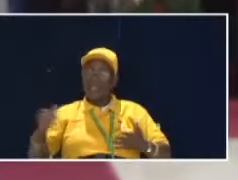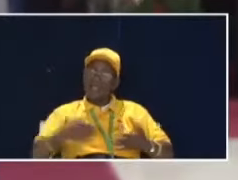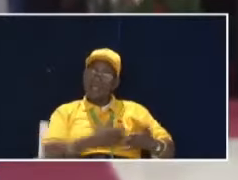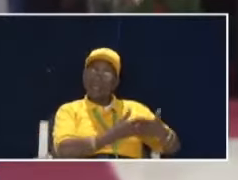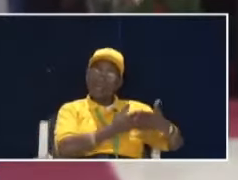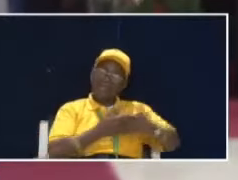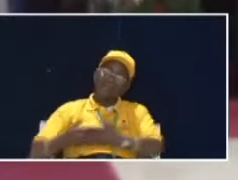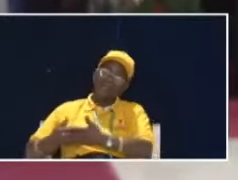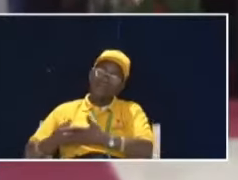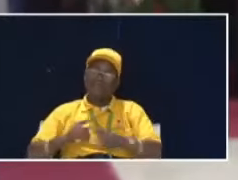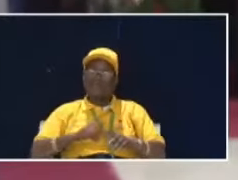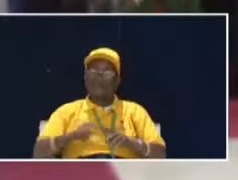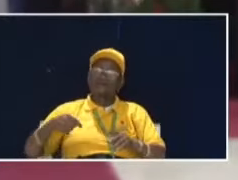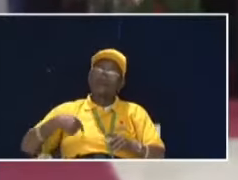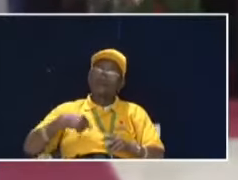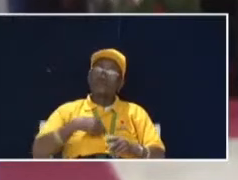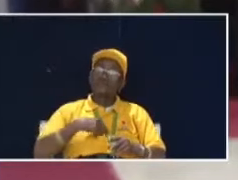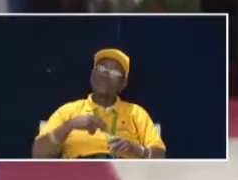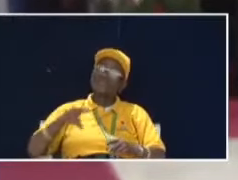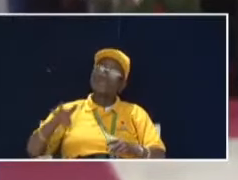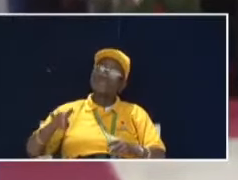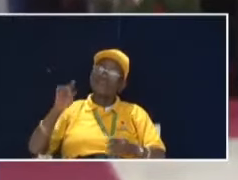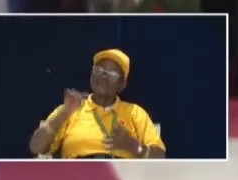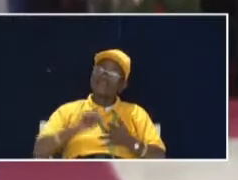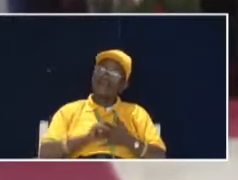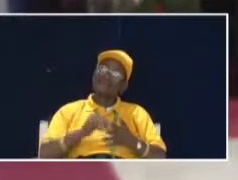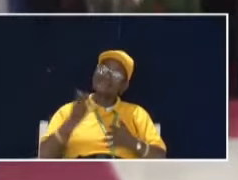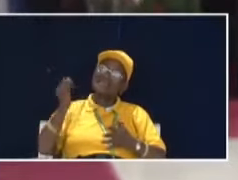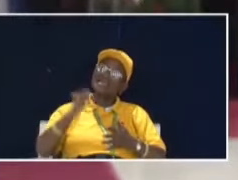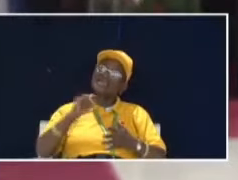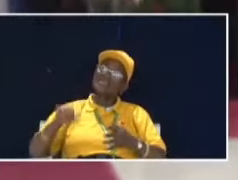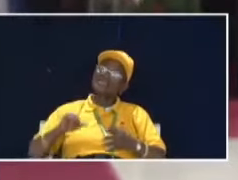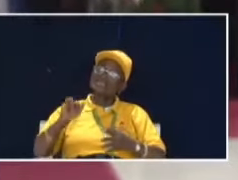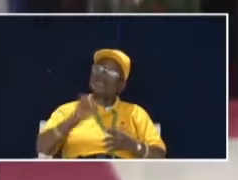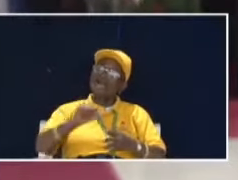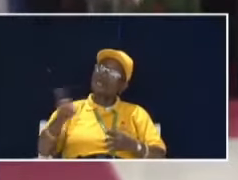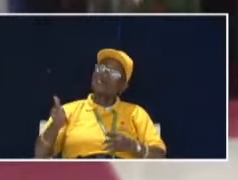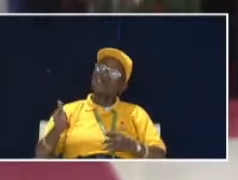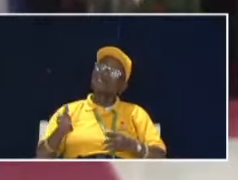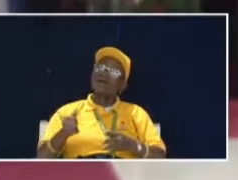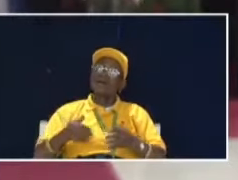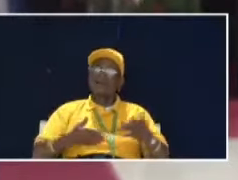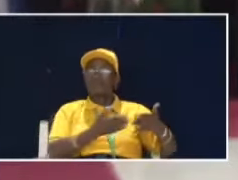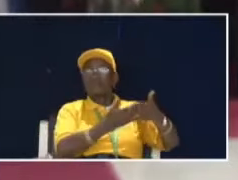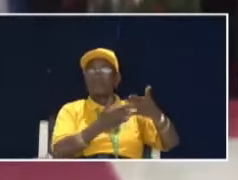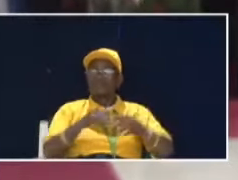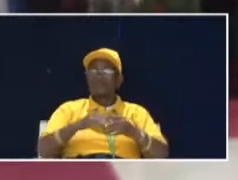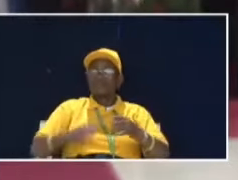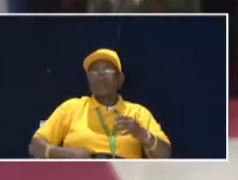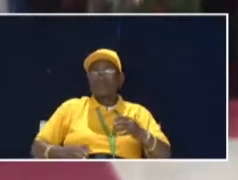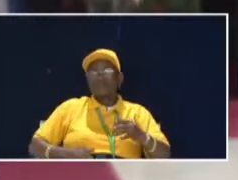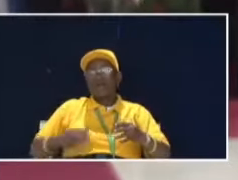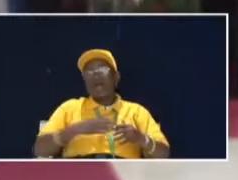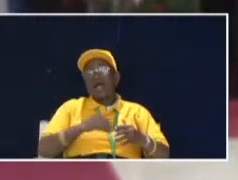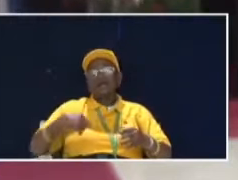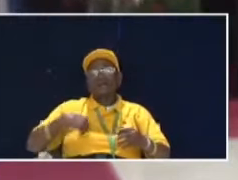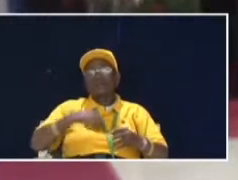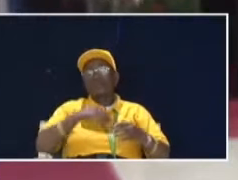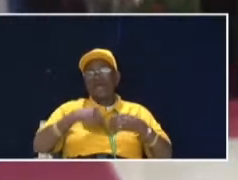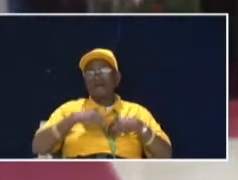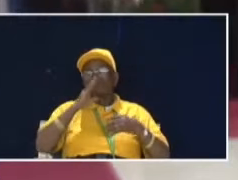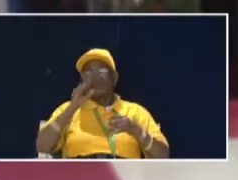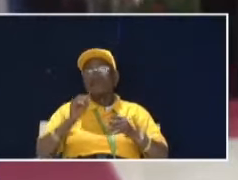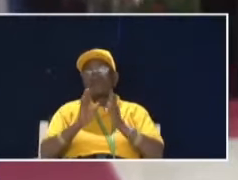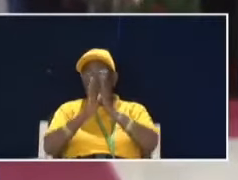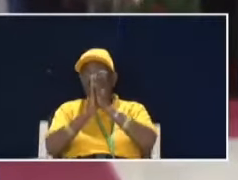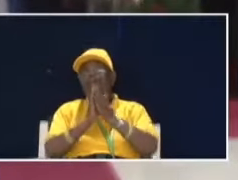But we discovered there's yet another baby in the womb. And we have been praying since then. The second baby has not come.